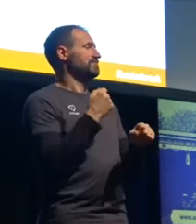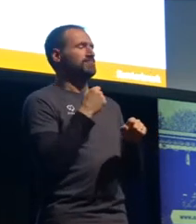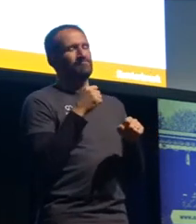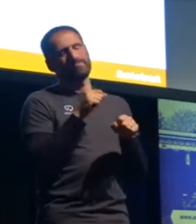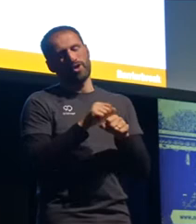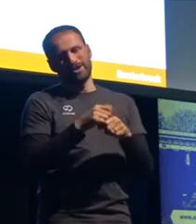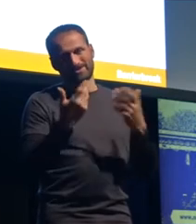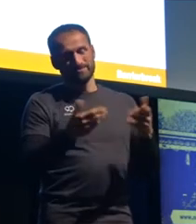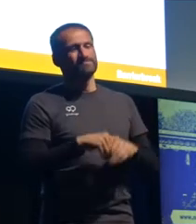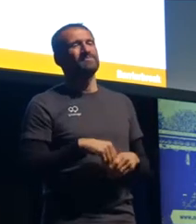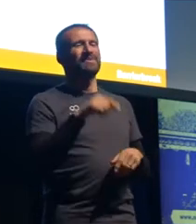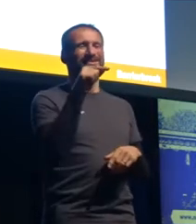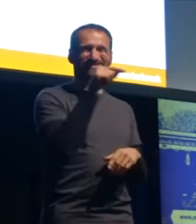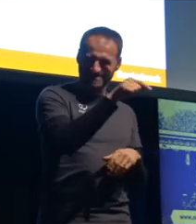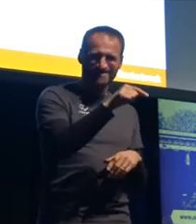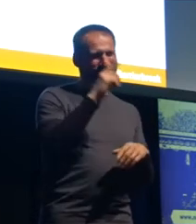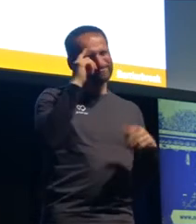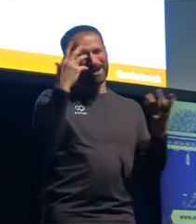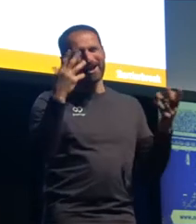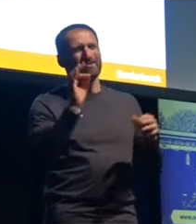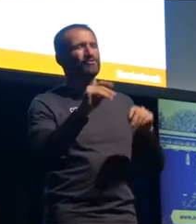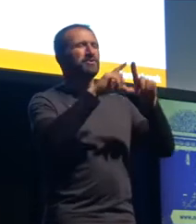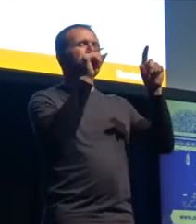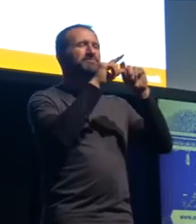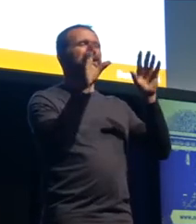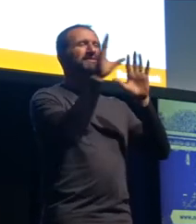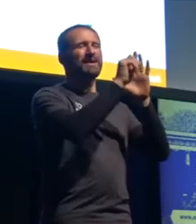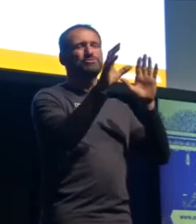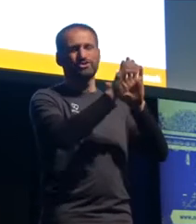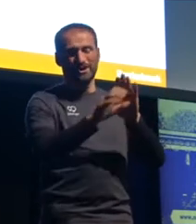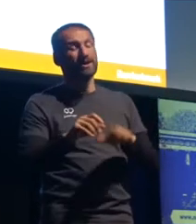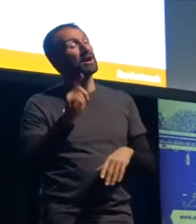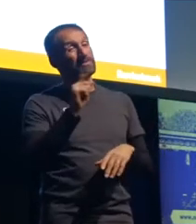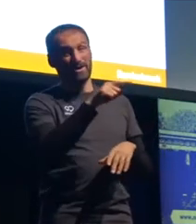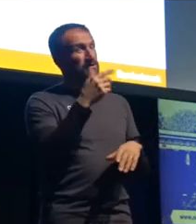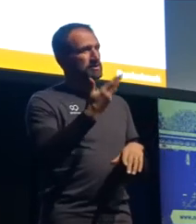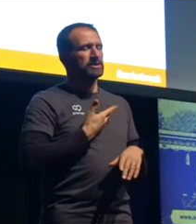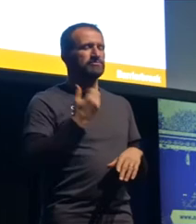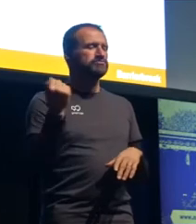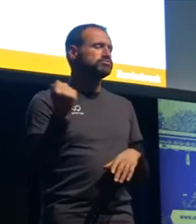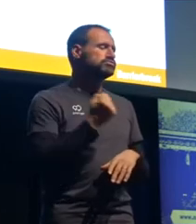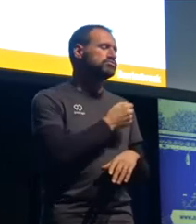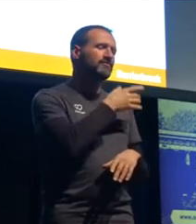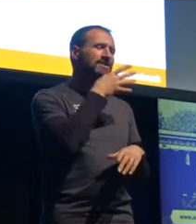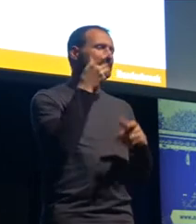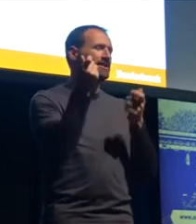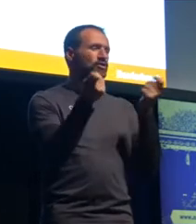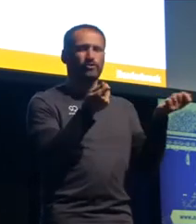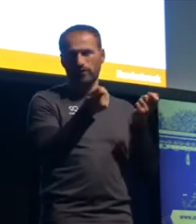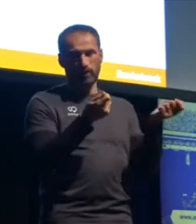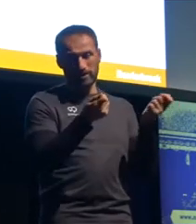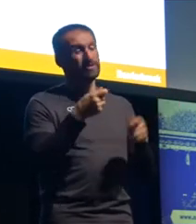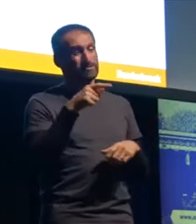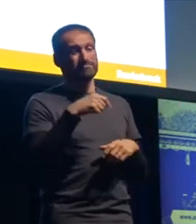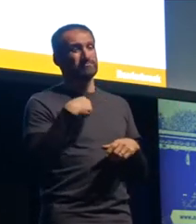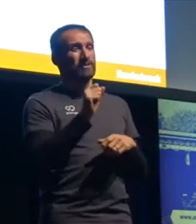It's basically about capturing images, yes, and it gives you a lot of control. You have a control over the ISO level, the